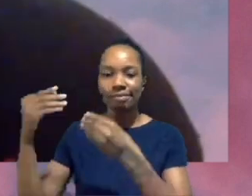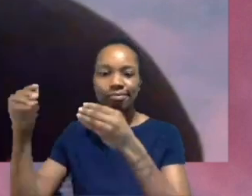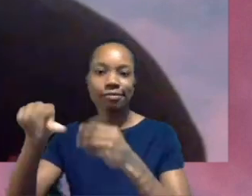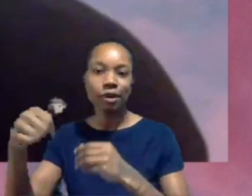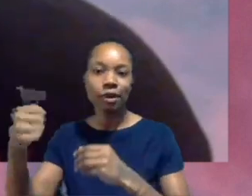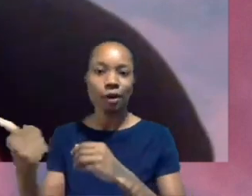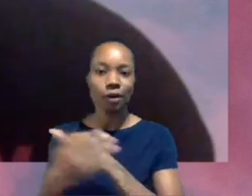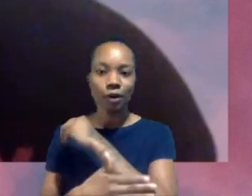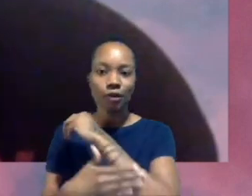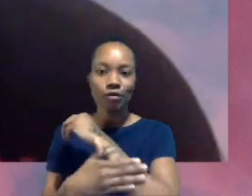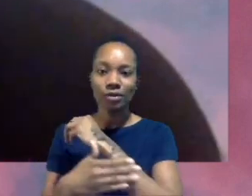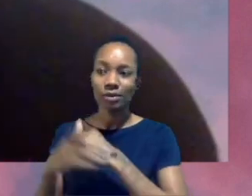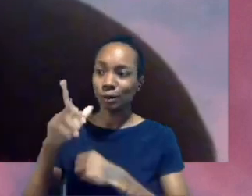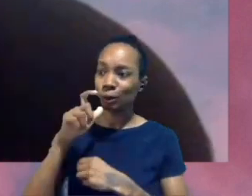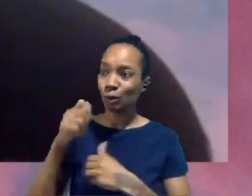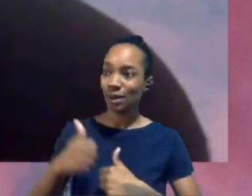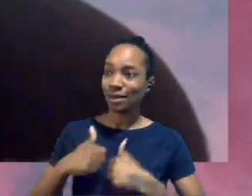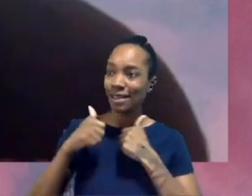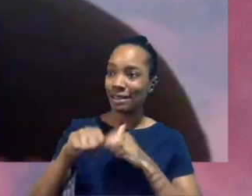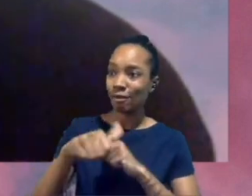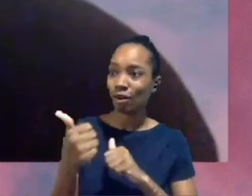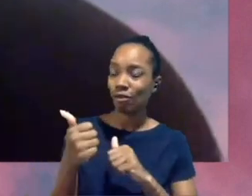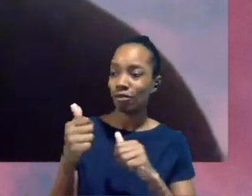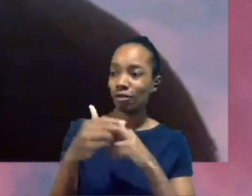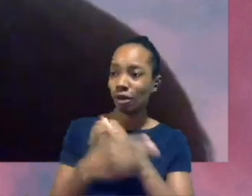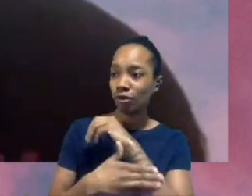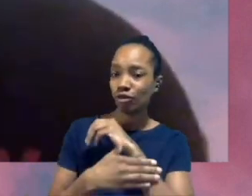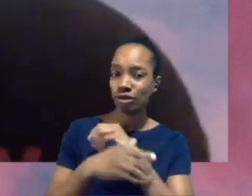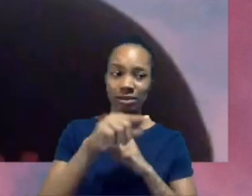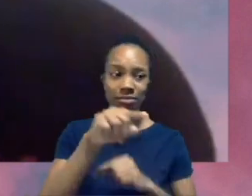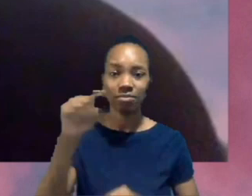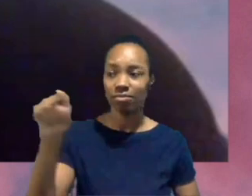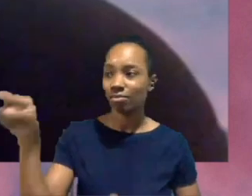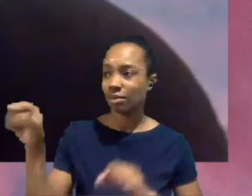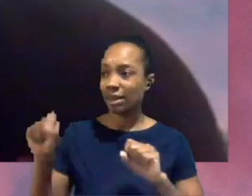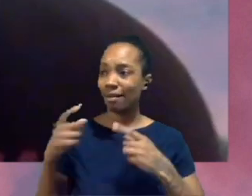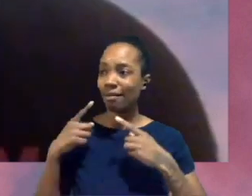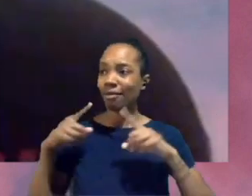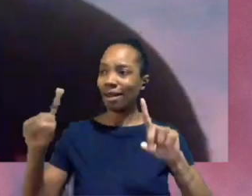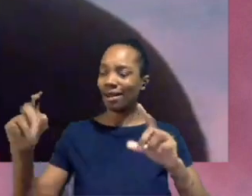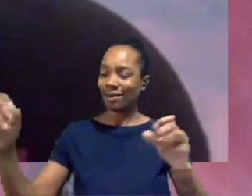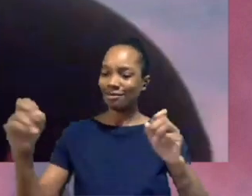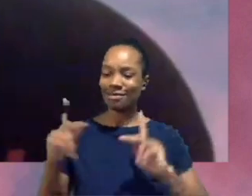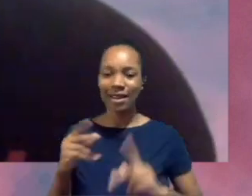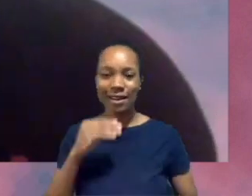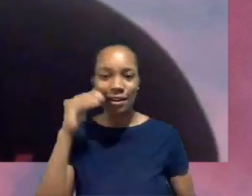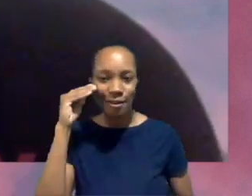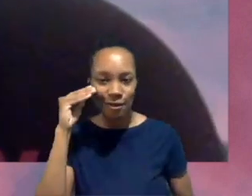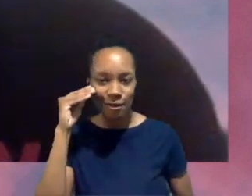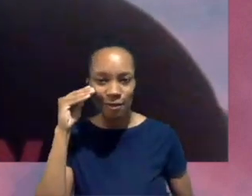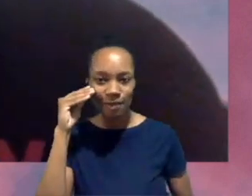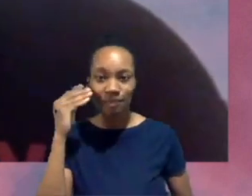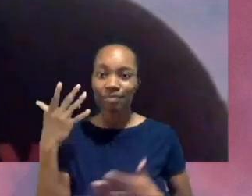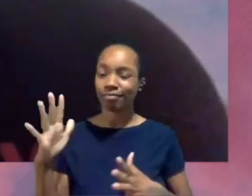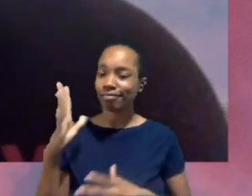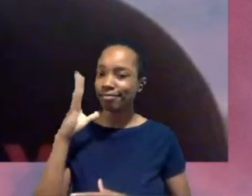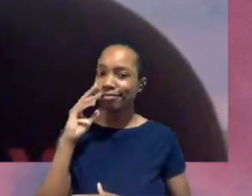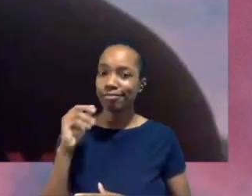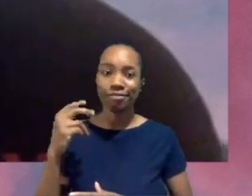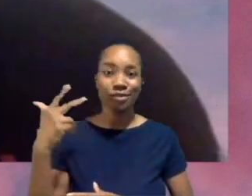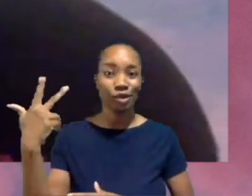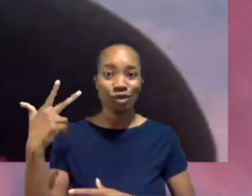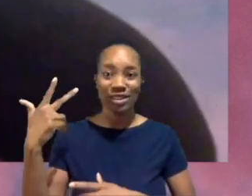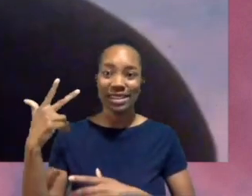home. We were once hit by three tsunamis. We called them Castilla, Japón, and